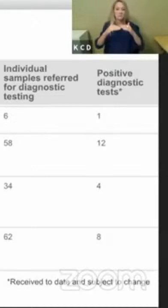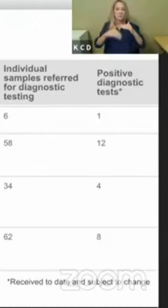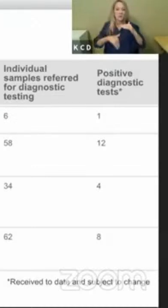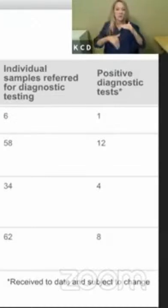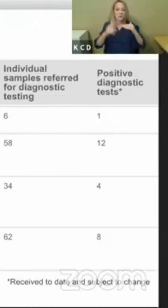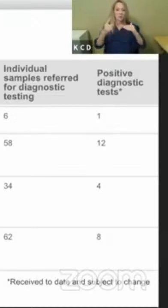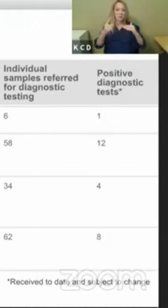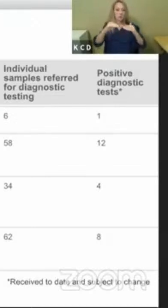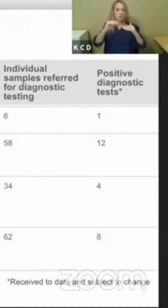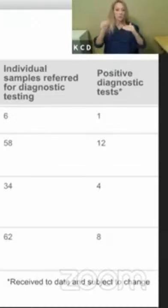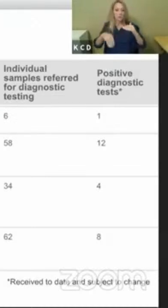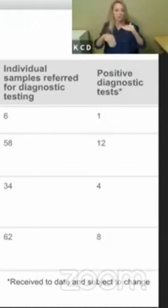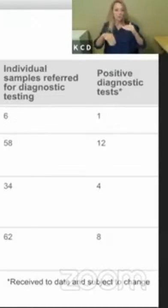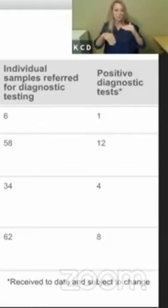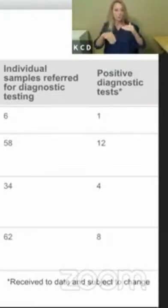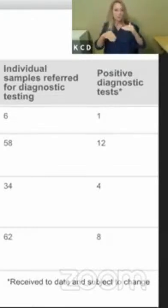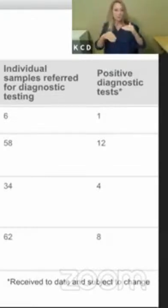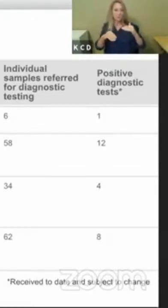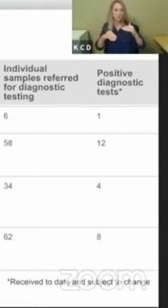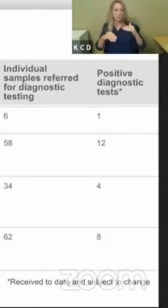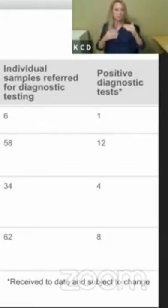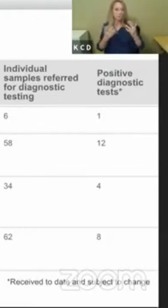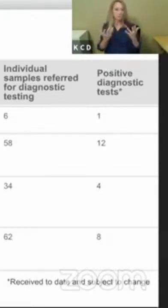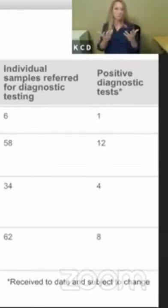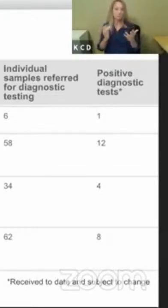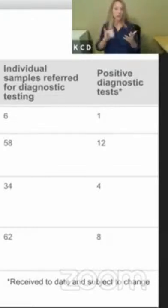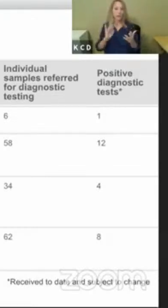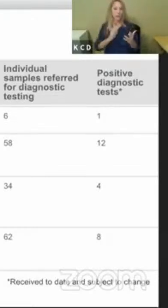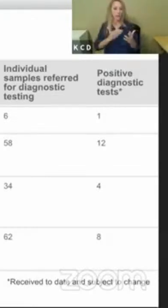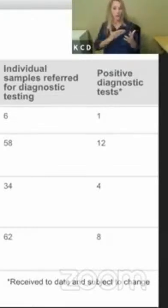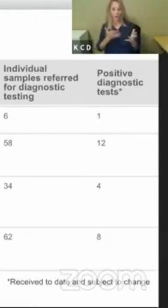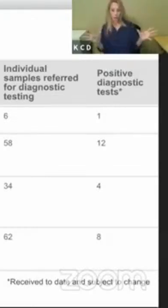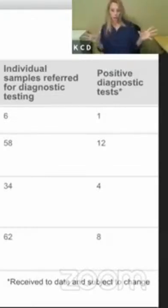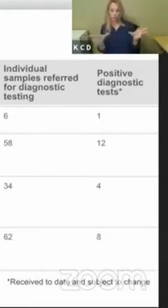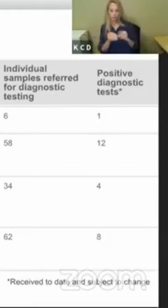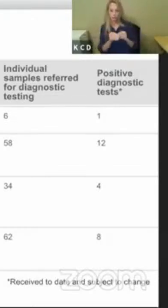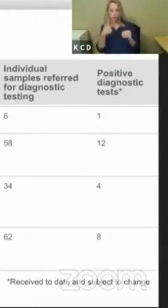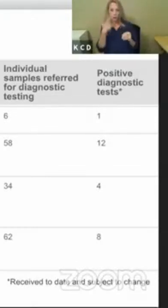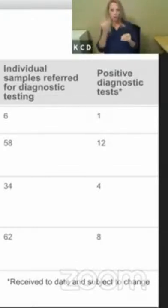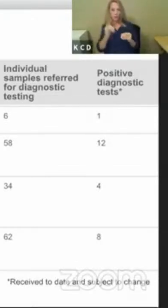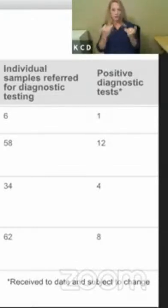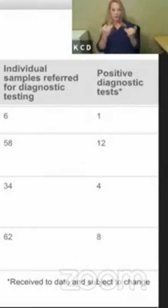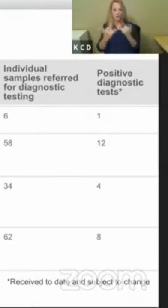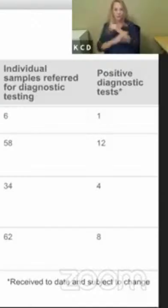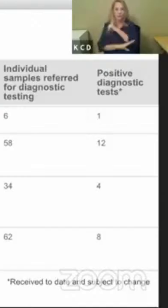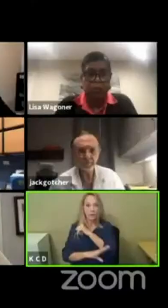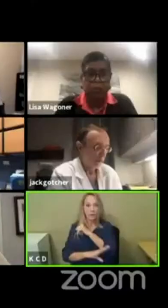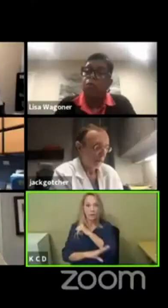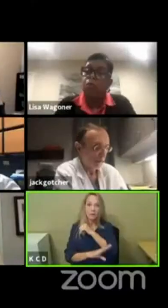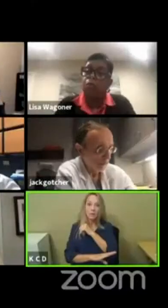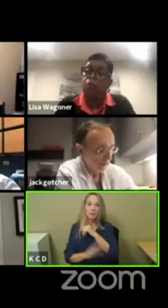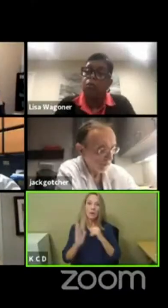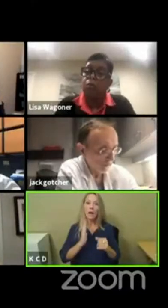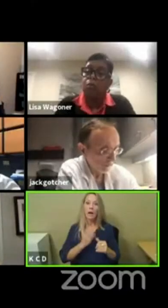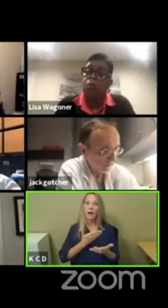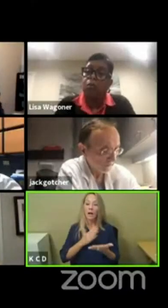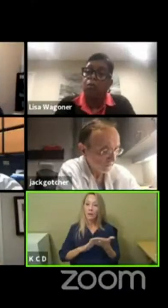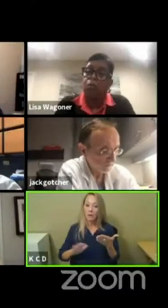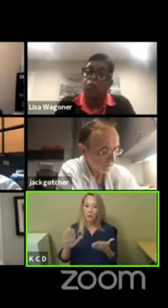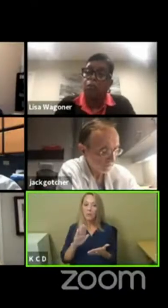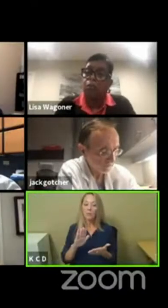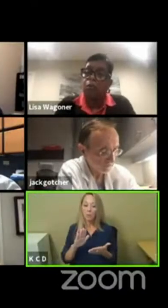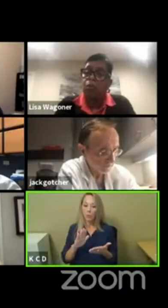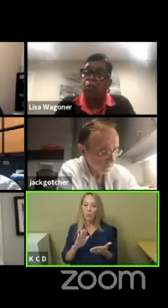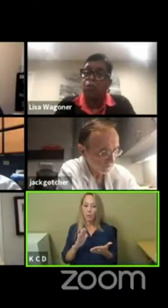that gives you that is our story for this fall. I want to say that I think our campus has learned